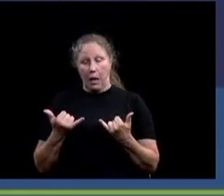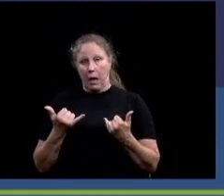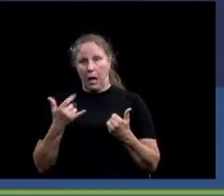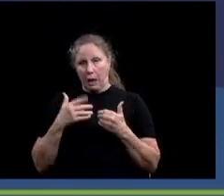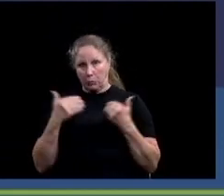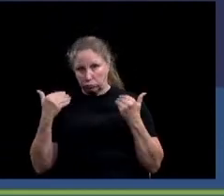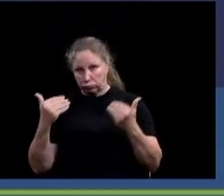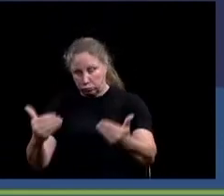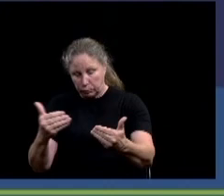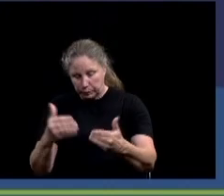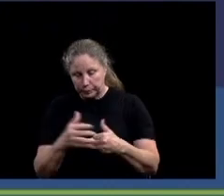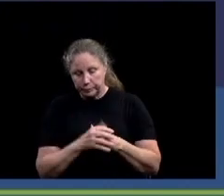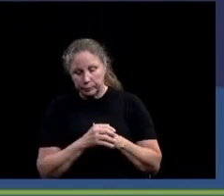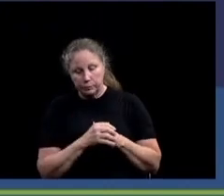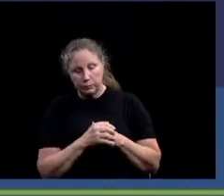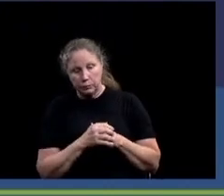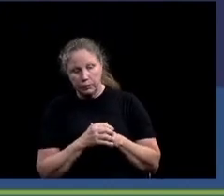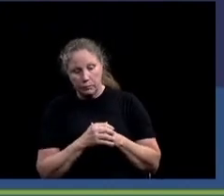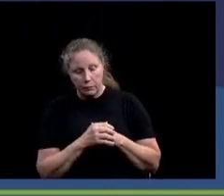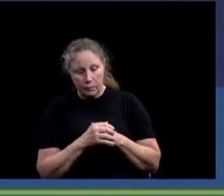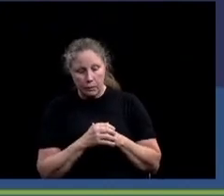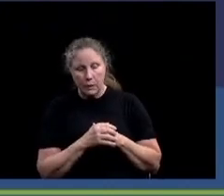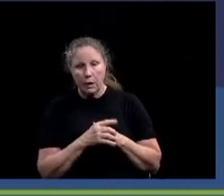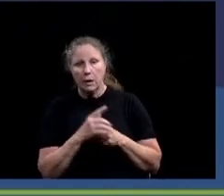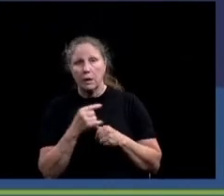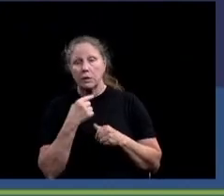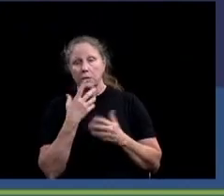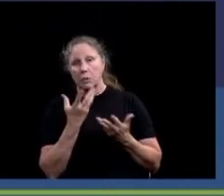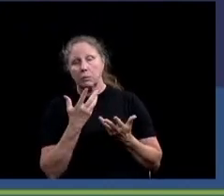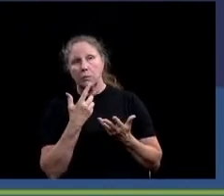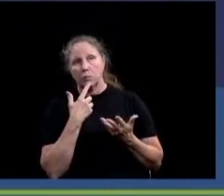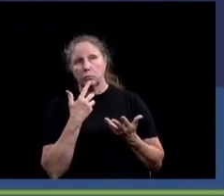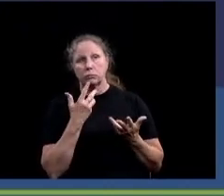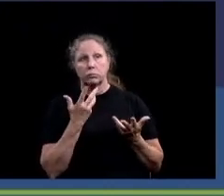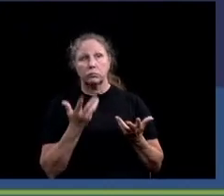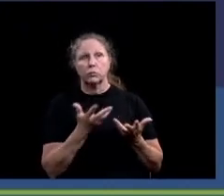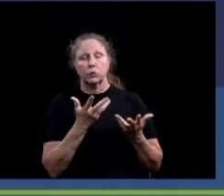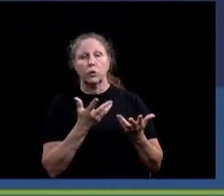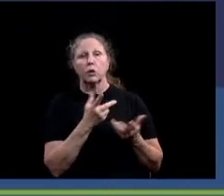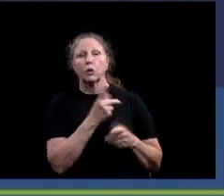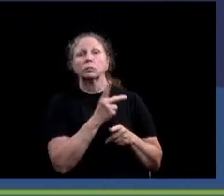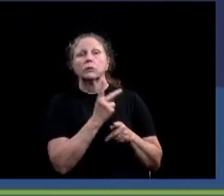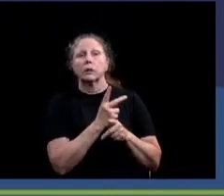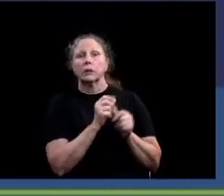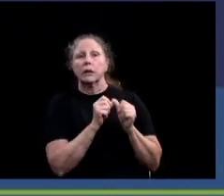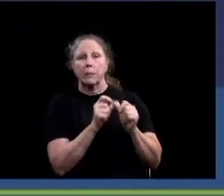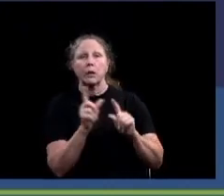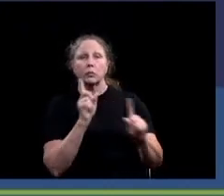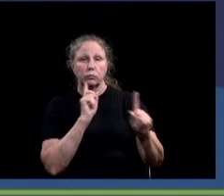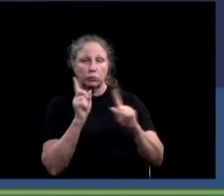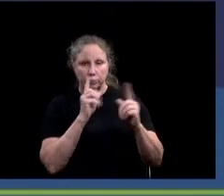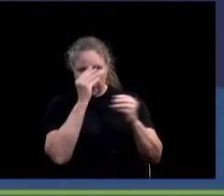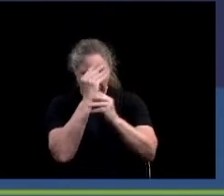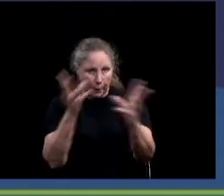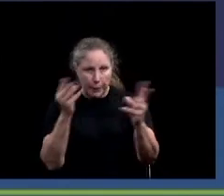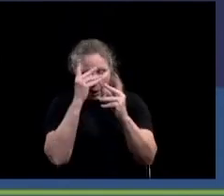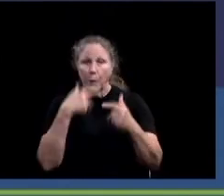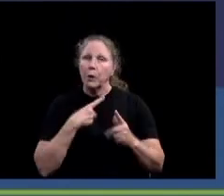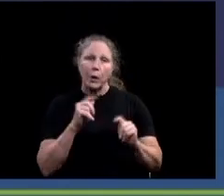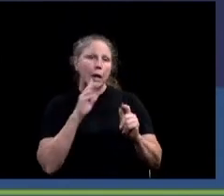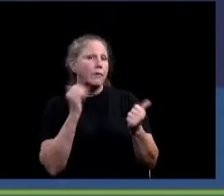encourage continued efforts to communicate that. I know we're doing everything we can to do that, but just